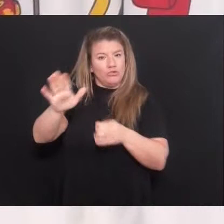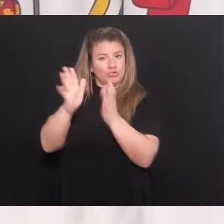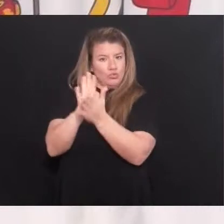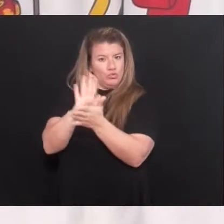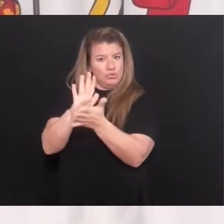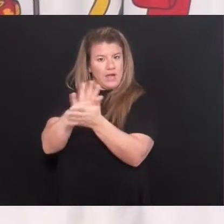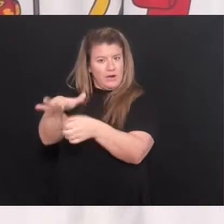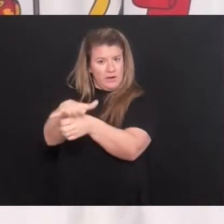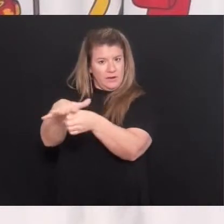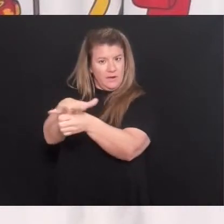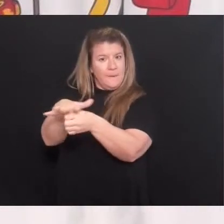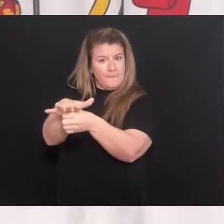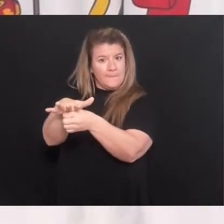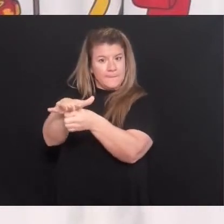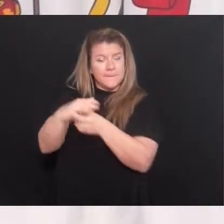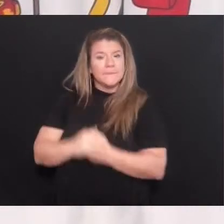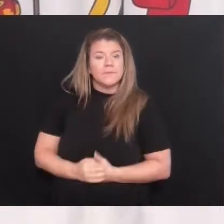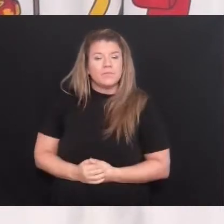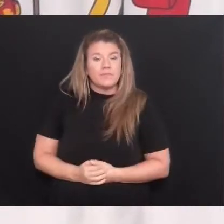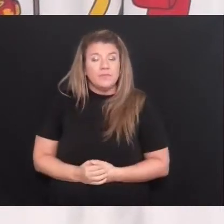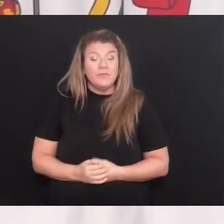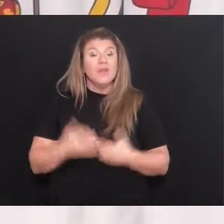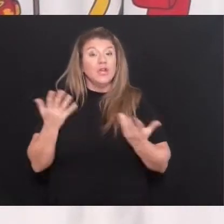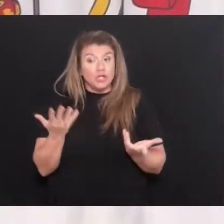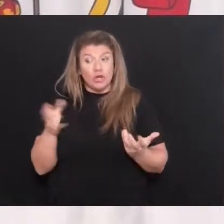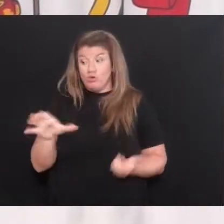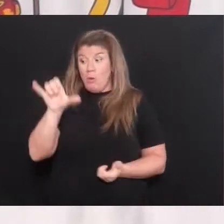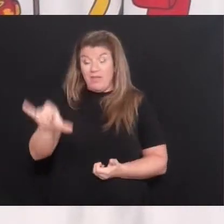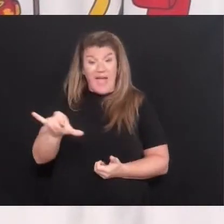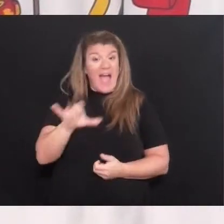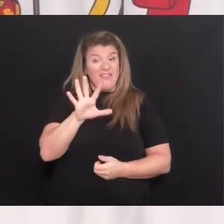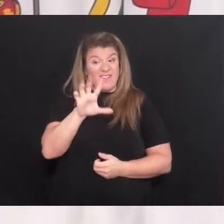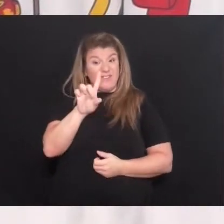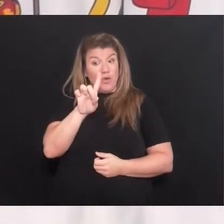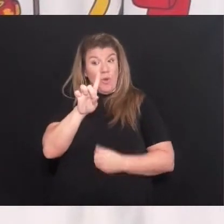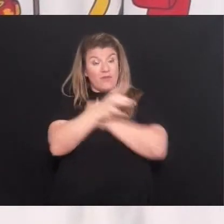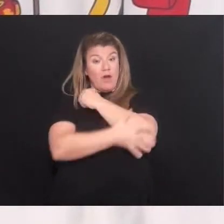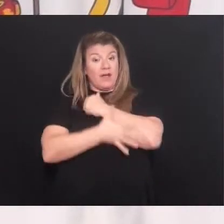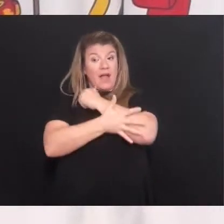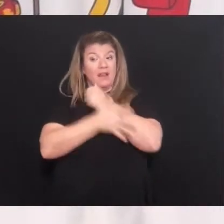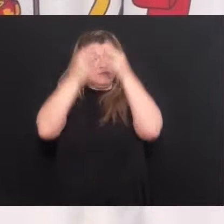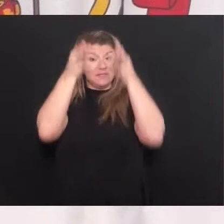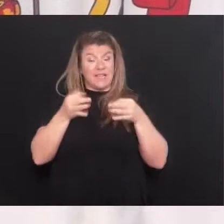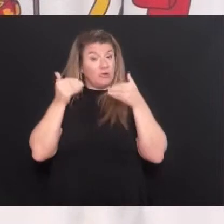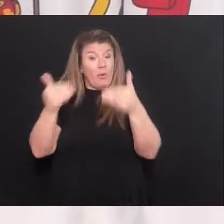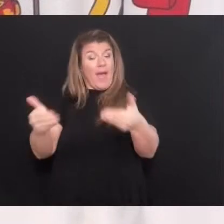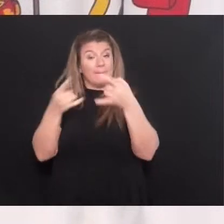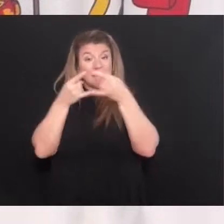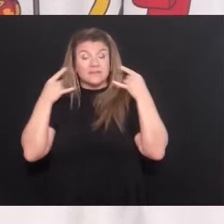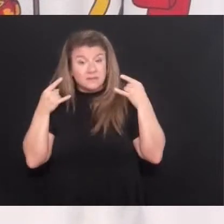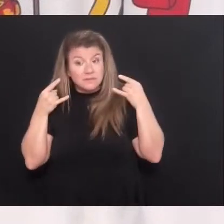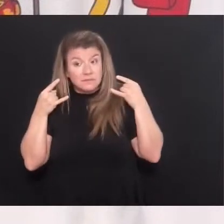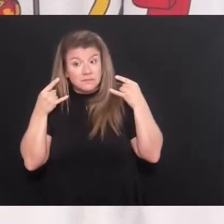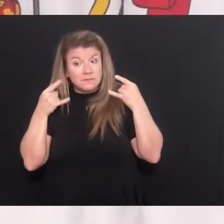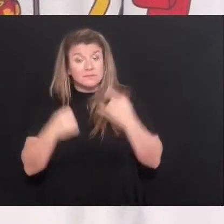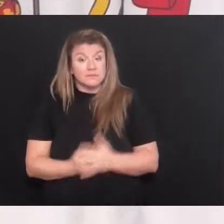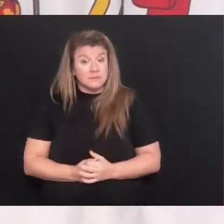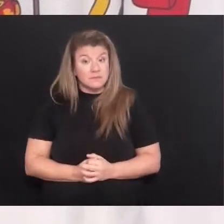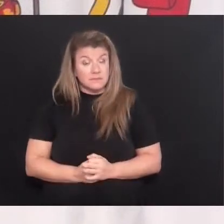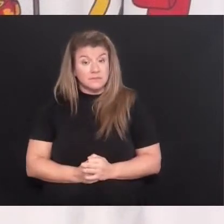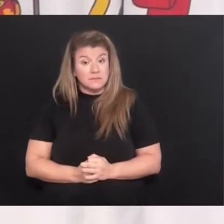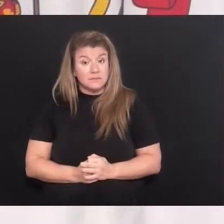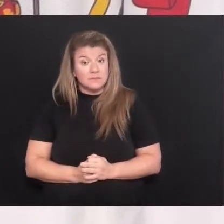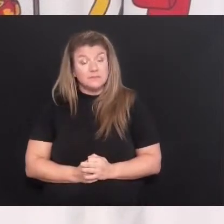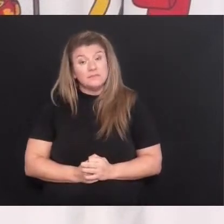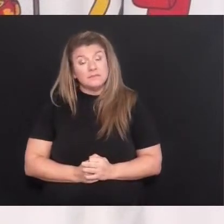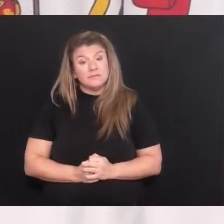schools. In doing so, 51 of our counties have moved that way. Now,